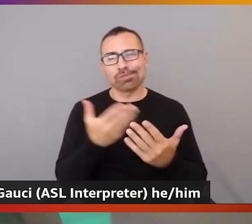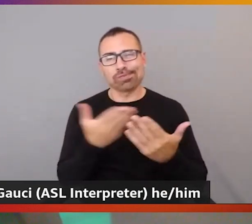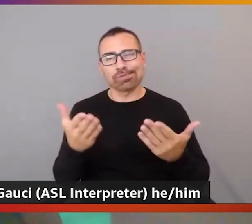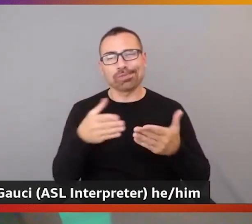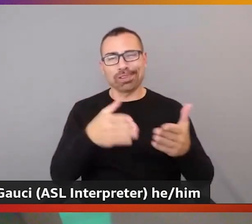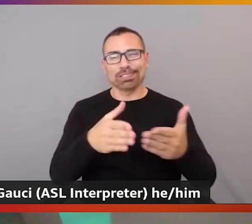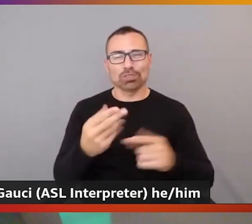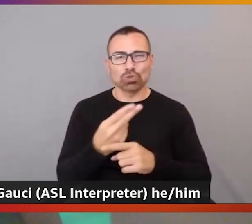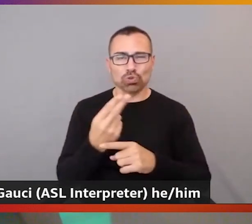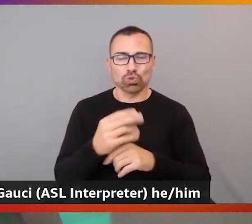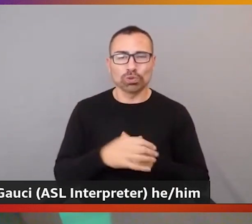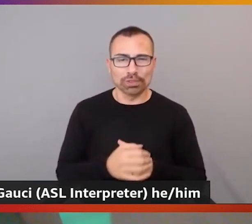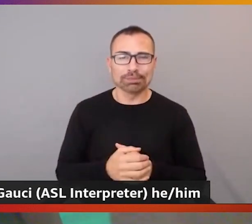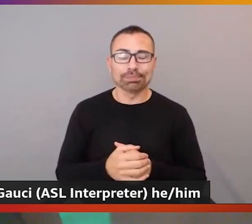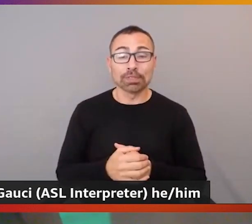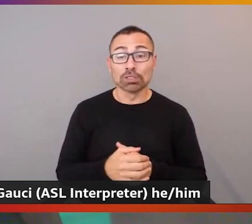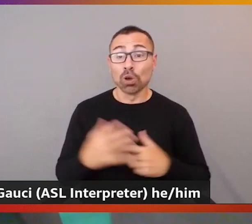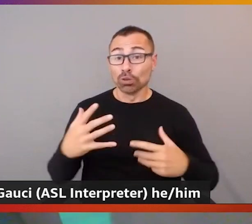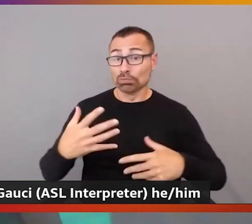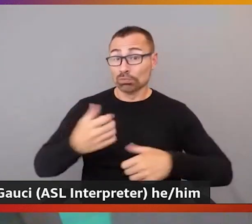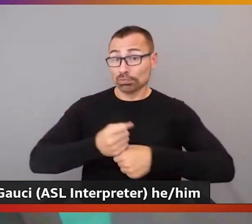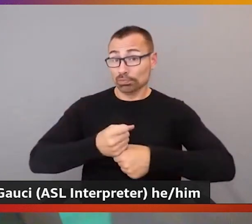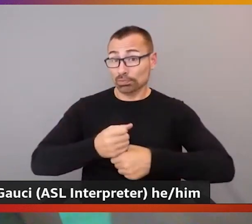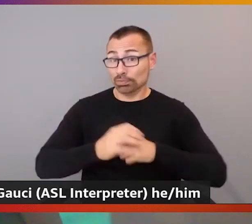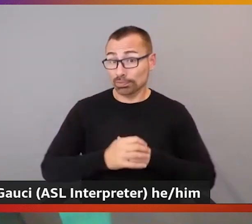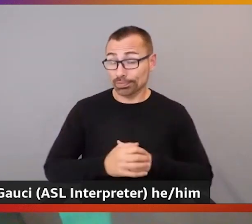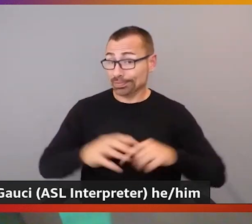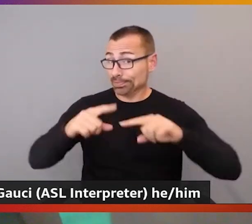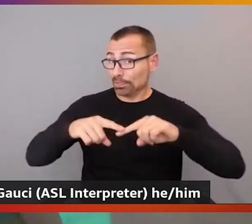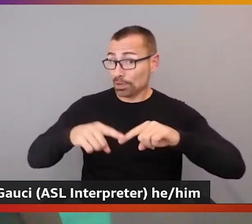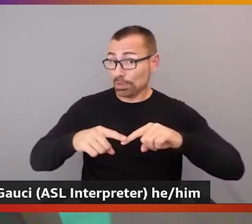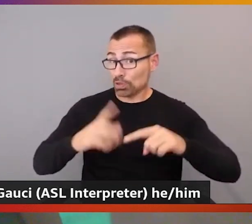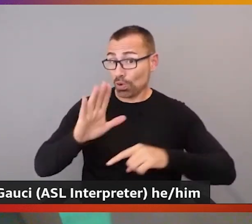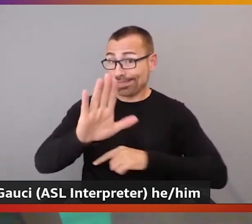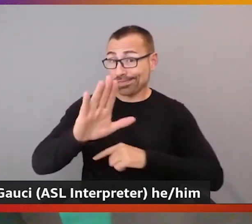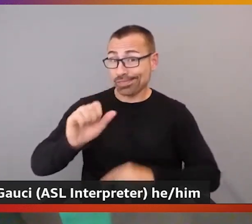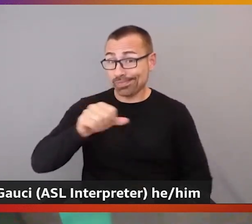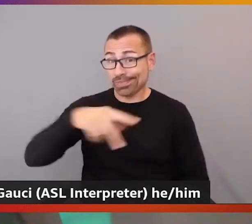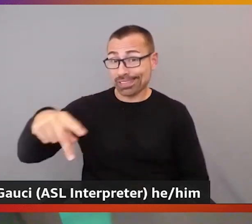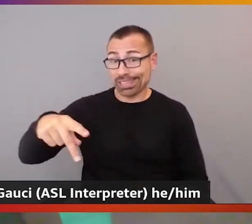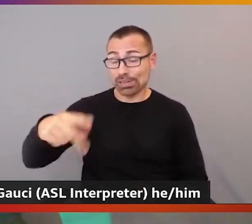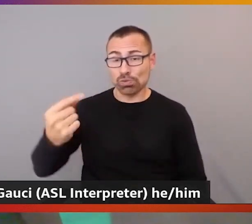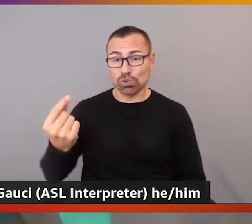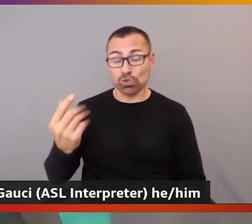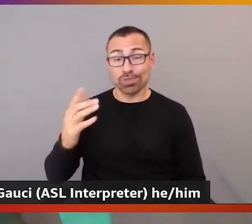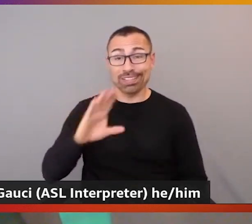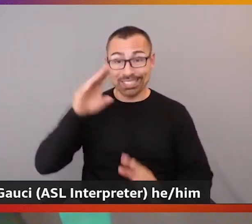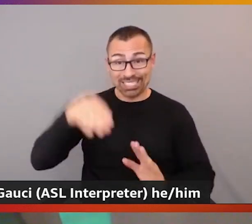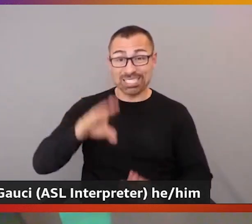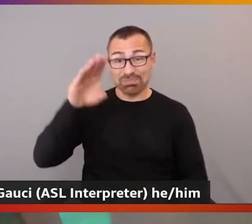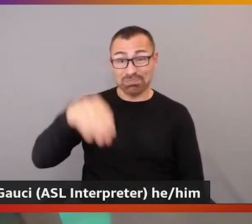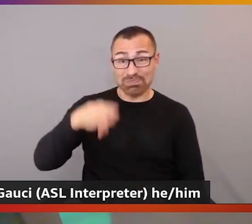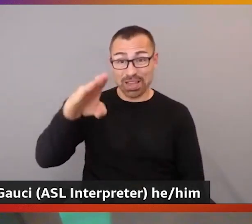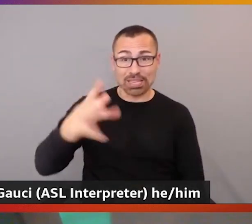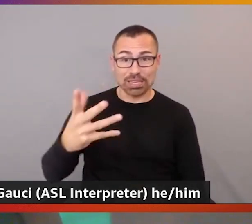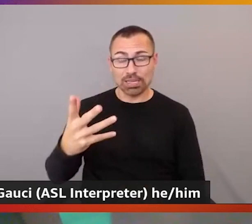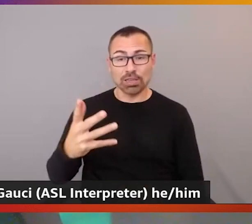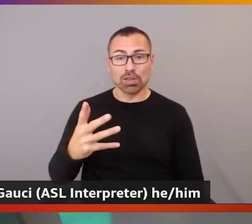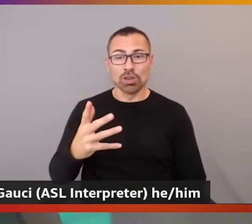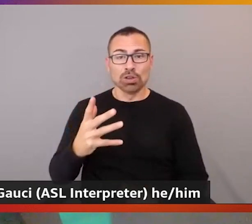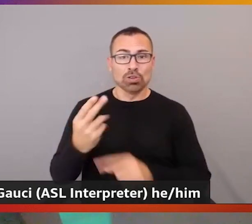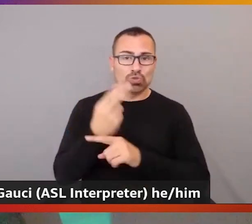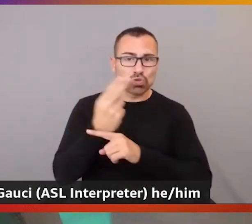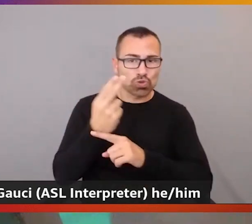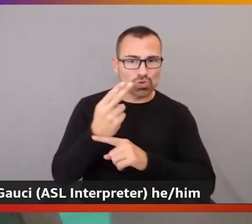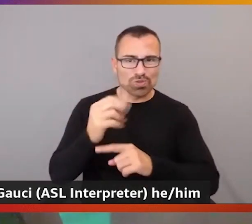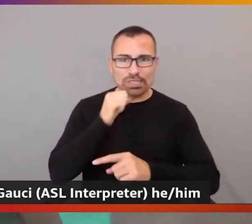to decide. So just to summarize, it depends on the nature of your application. Does it have spiky or unpredictable traffic? Is it throughput